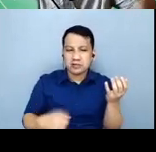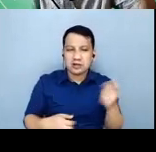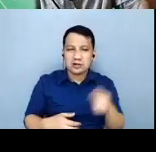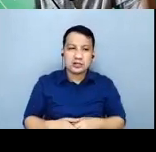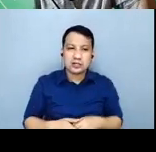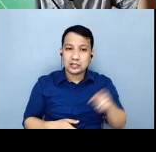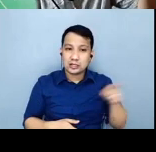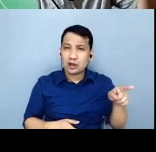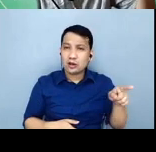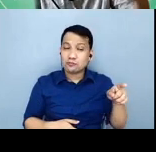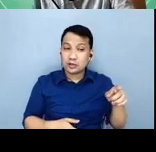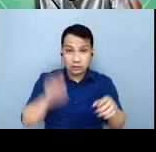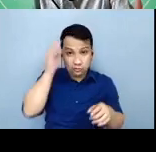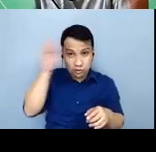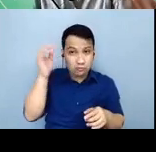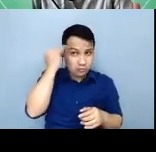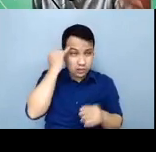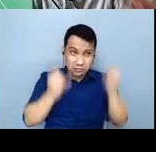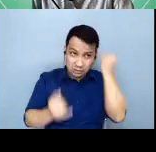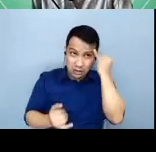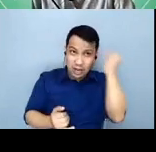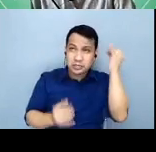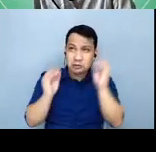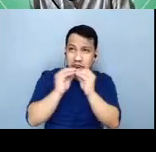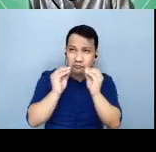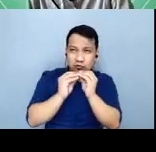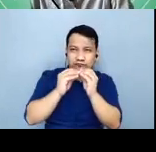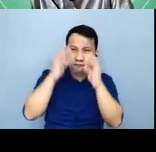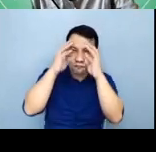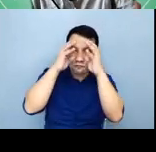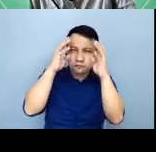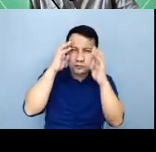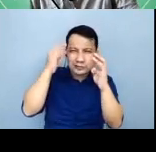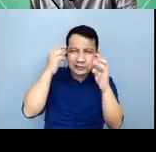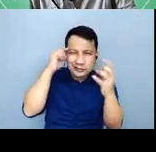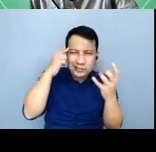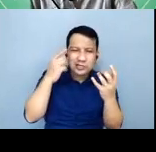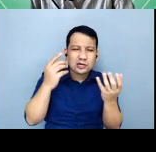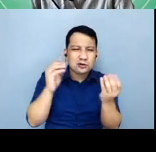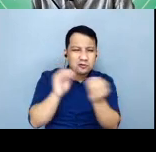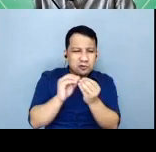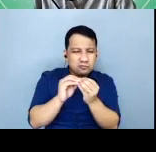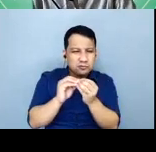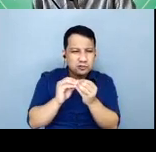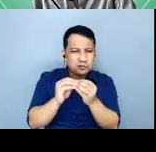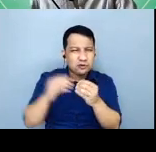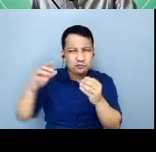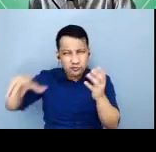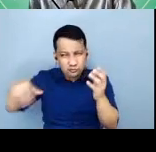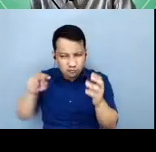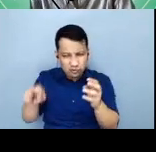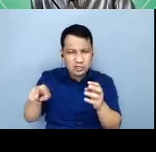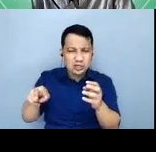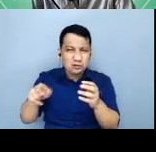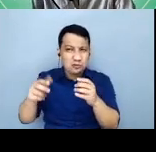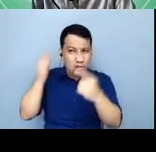idea is a concept, it's in its most abstract and malleable form. And when we look at sustainability as an